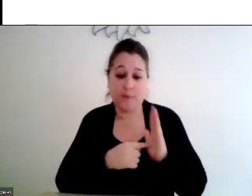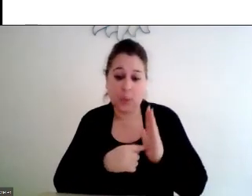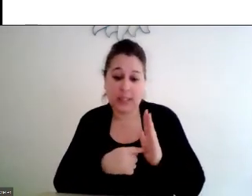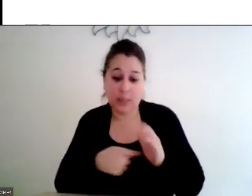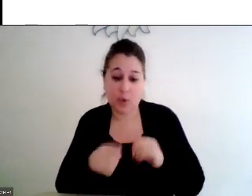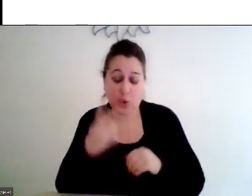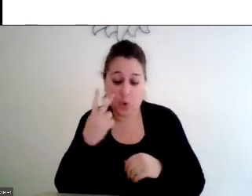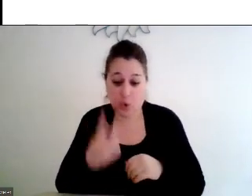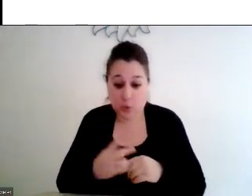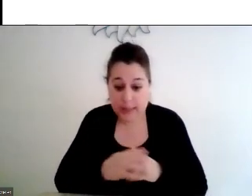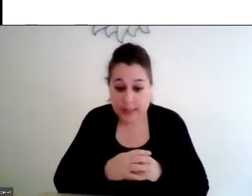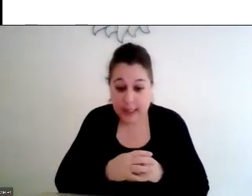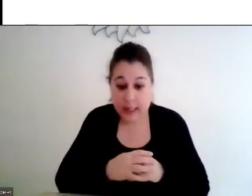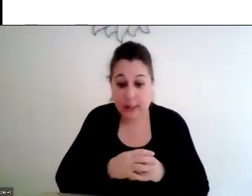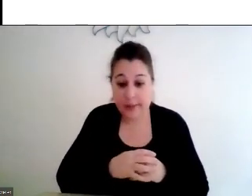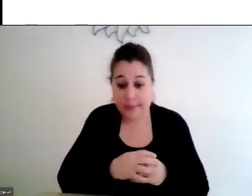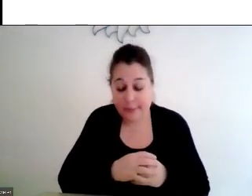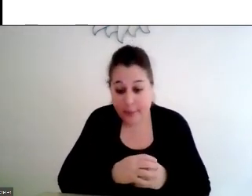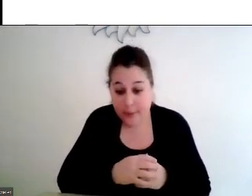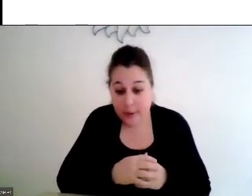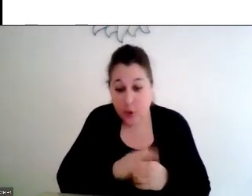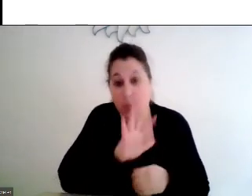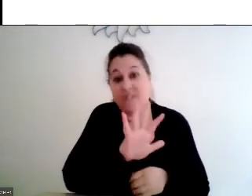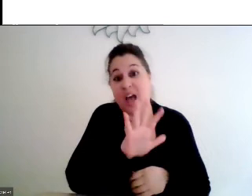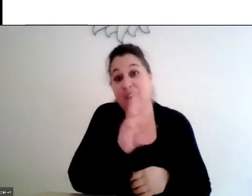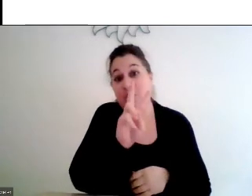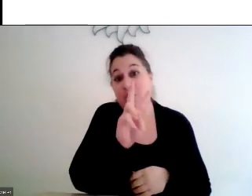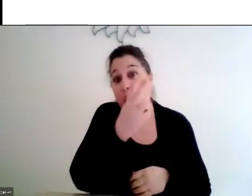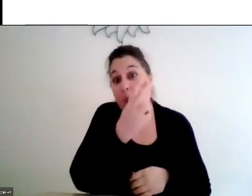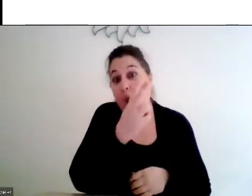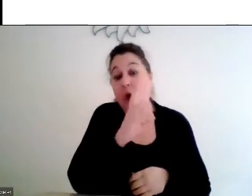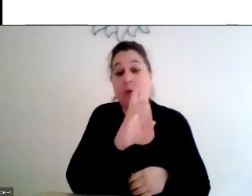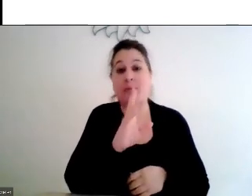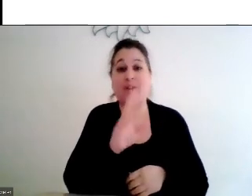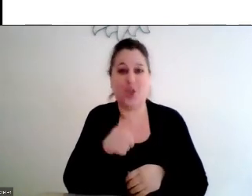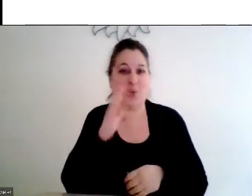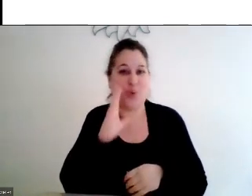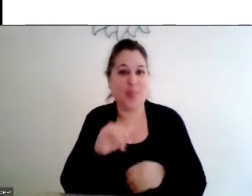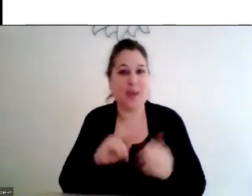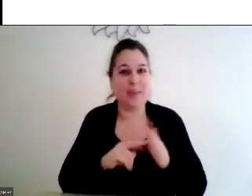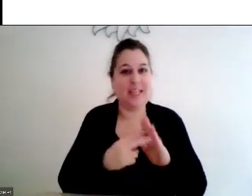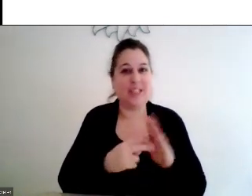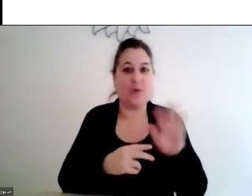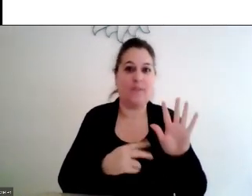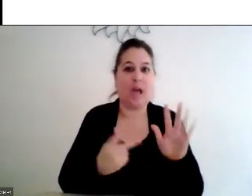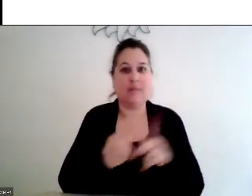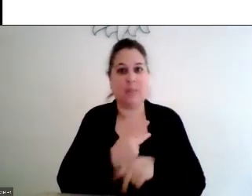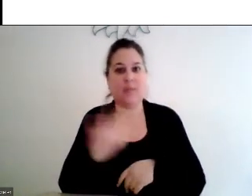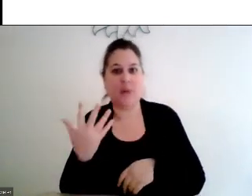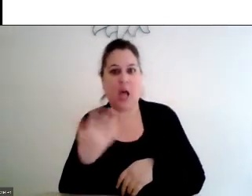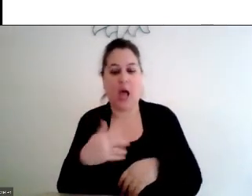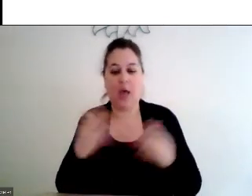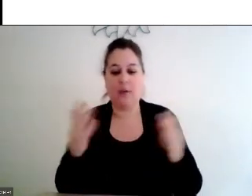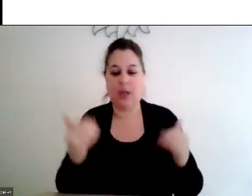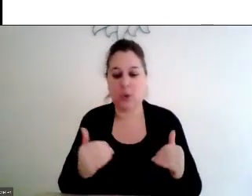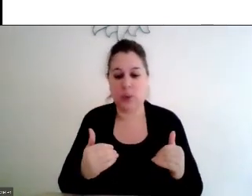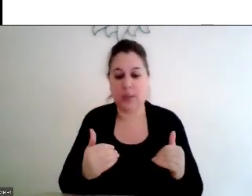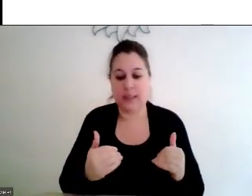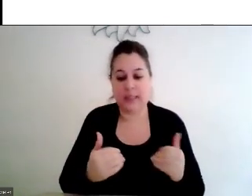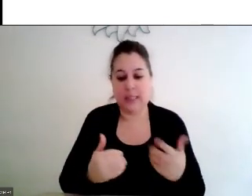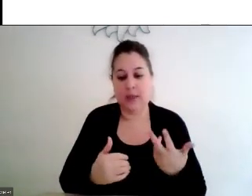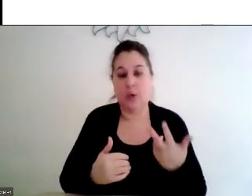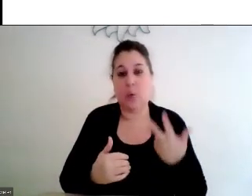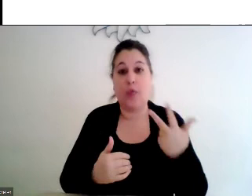that's 3 times 3 times 3, which is 27. Okay, because 3 times 3 is